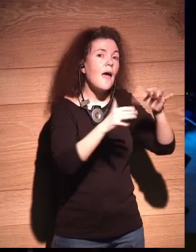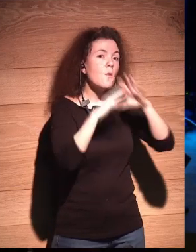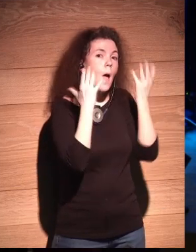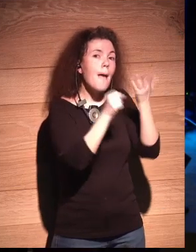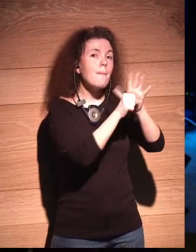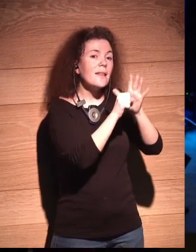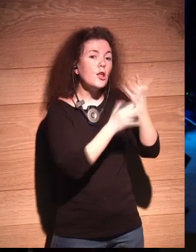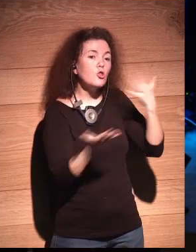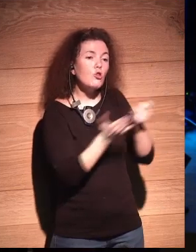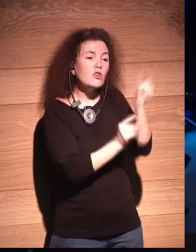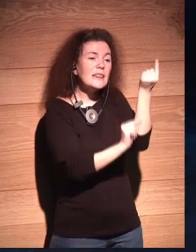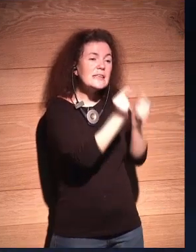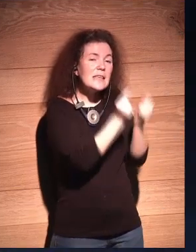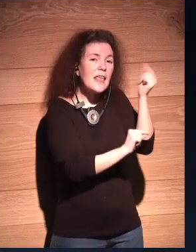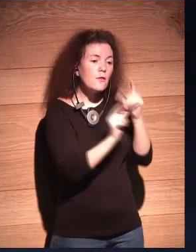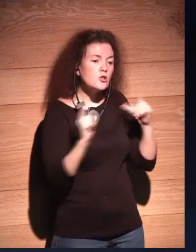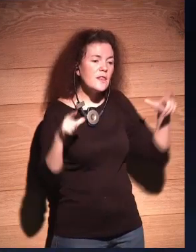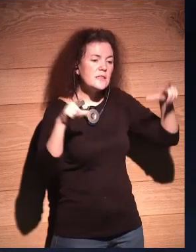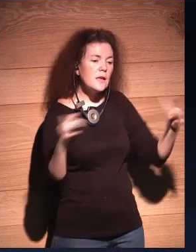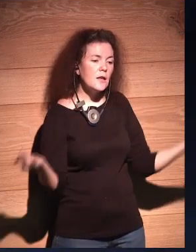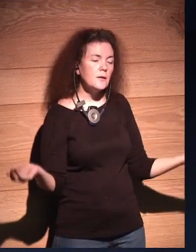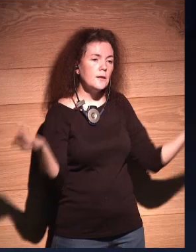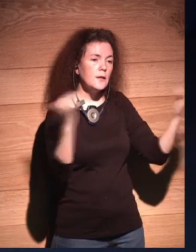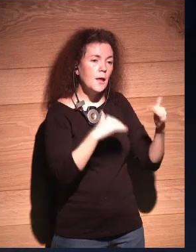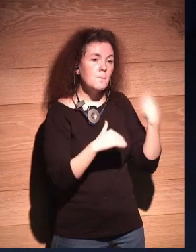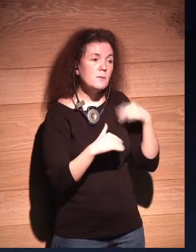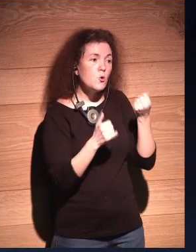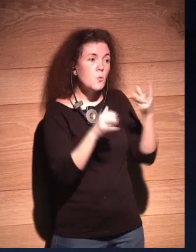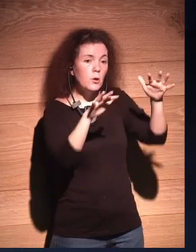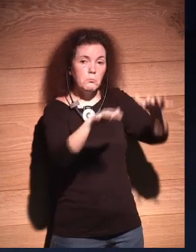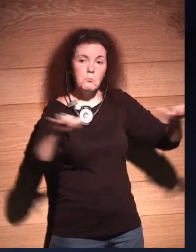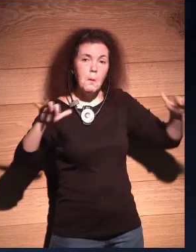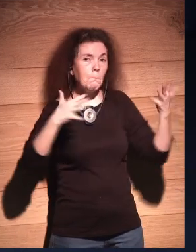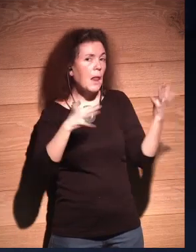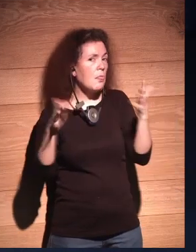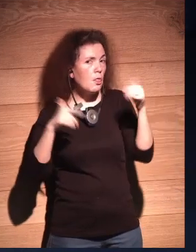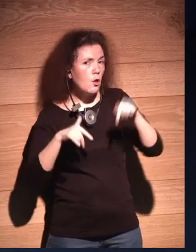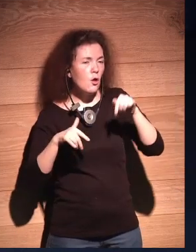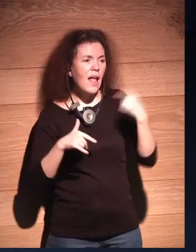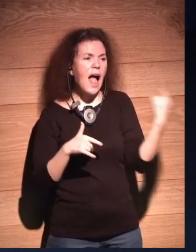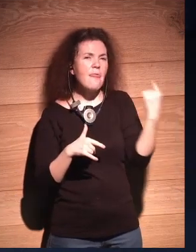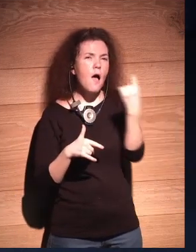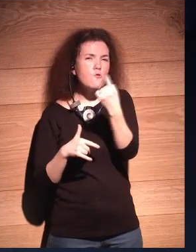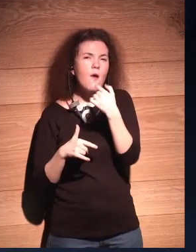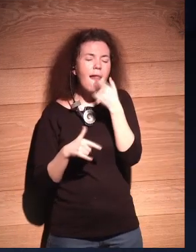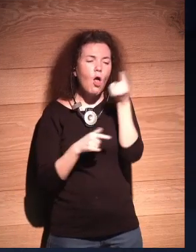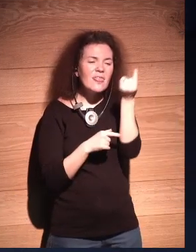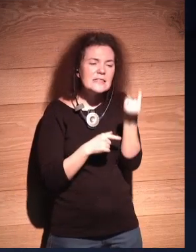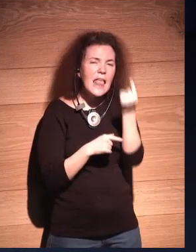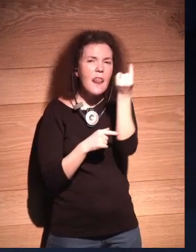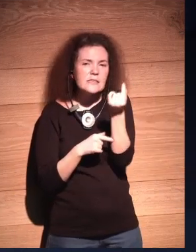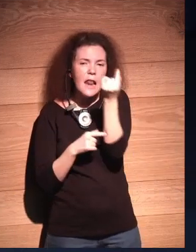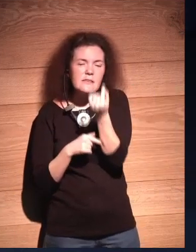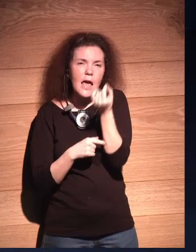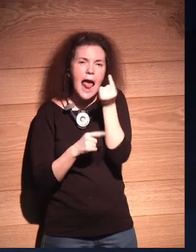about this number of people that are here in this room, and everyone had designed a tiny part of the rovers. Nobody understood